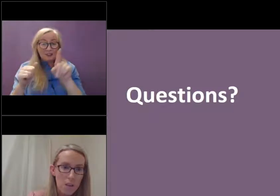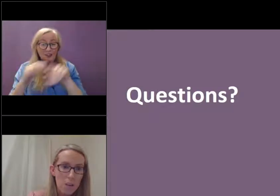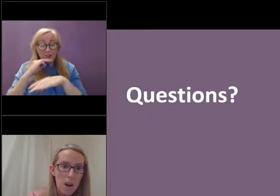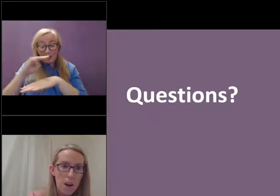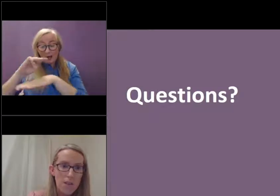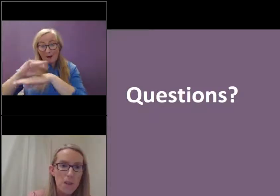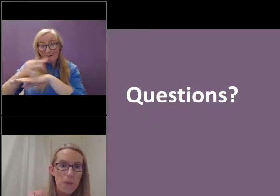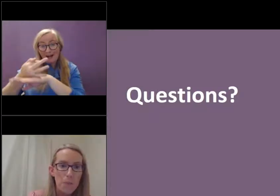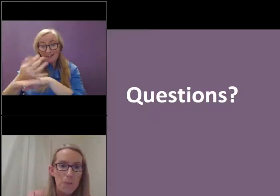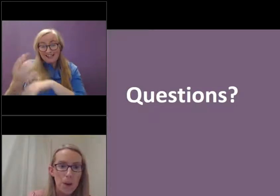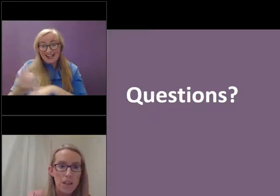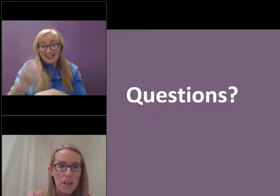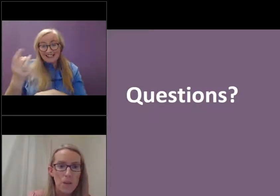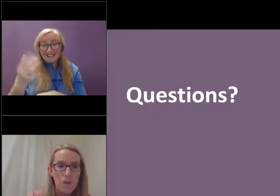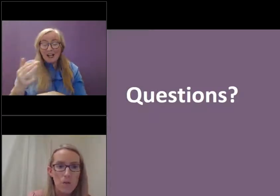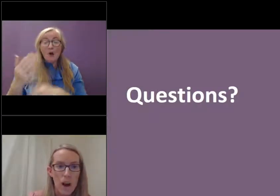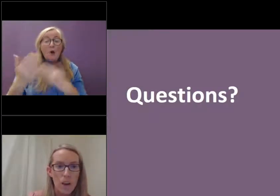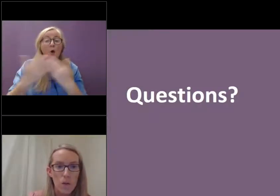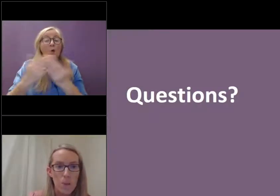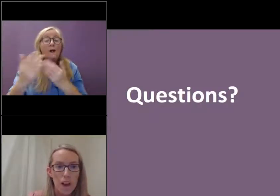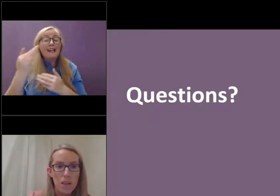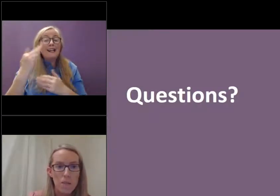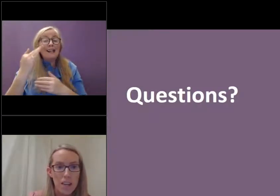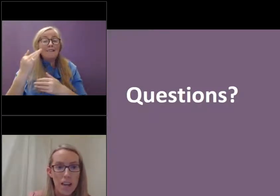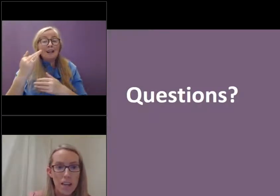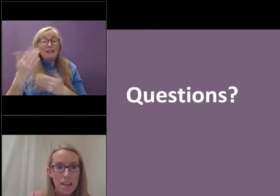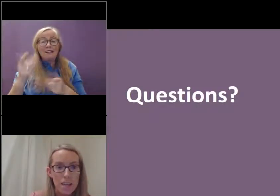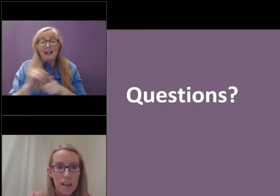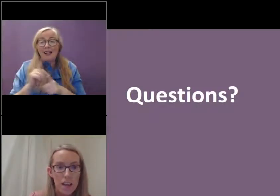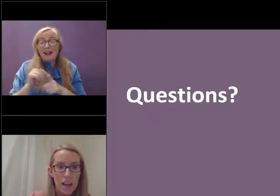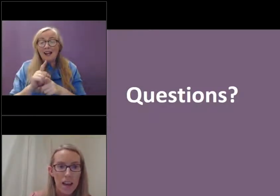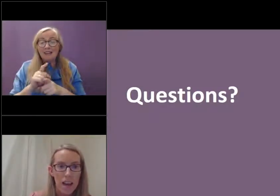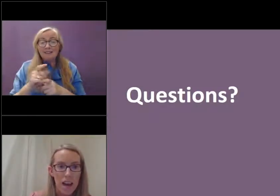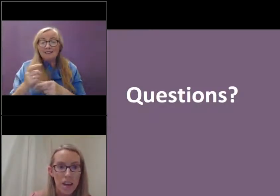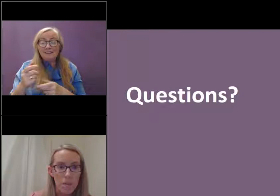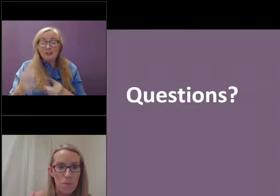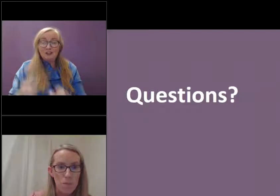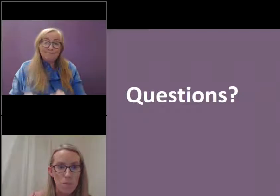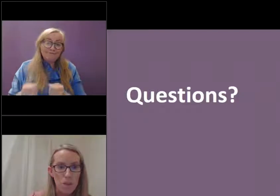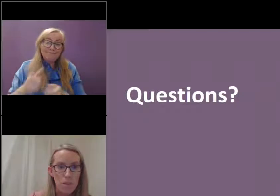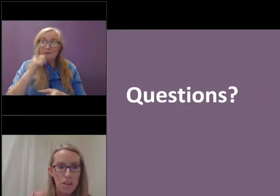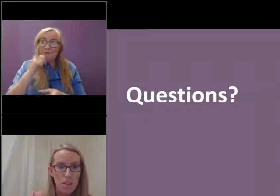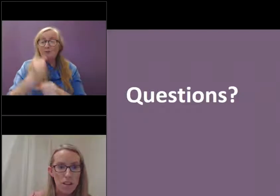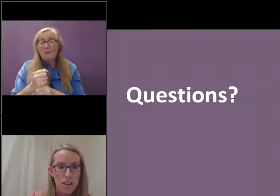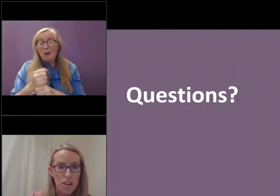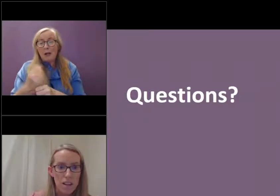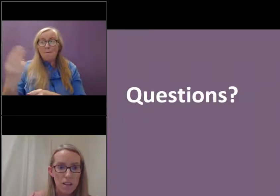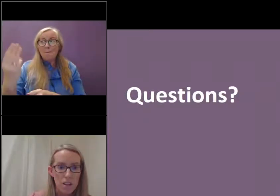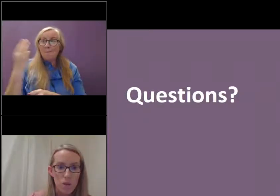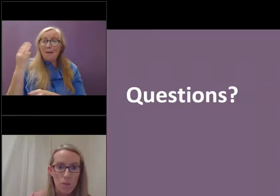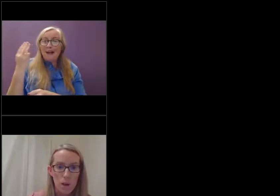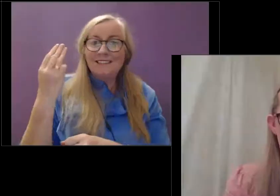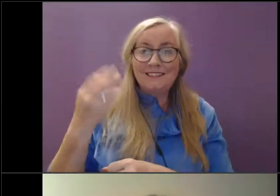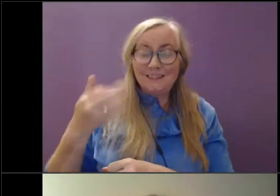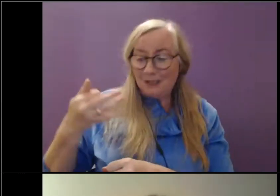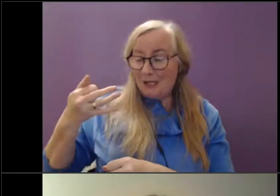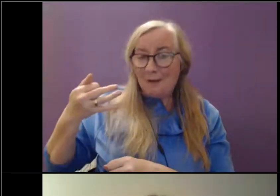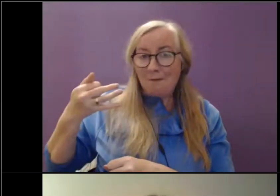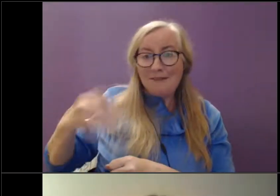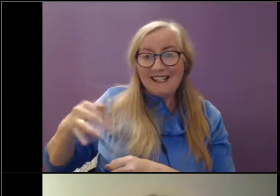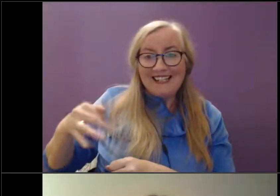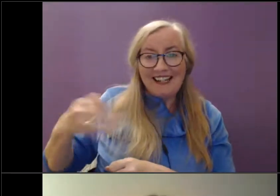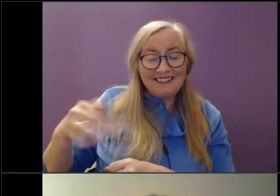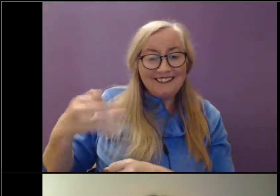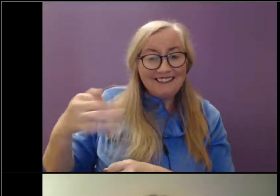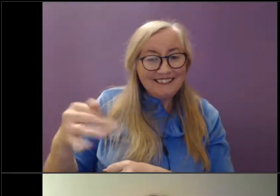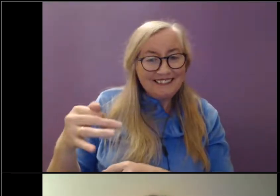asked, look, what if the young person who is dragging up past mistakes, so what if it's the young person and